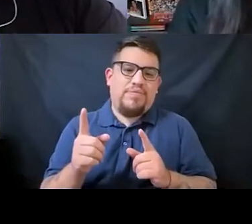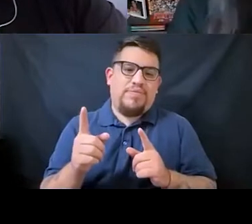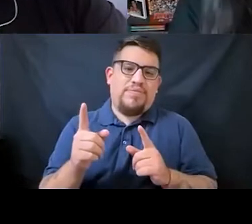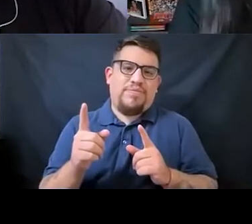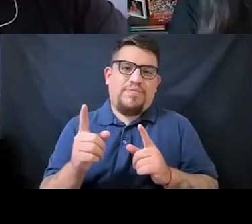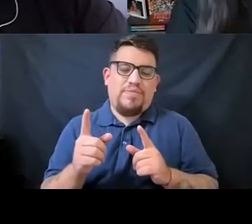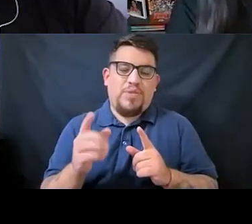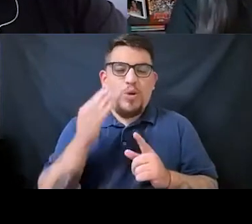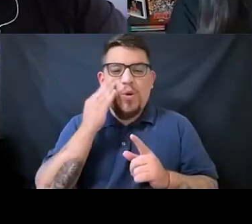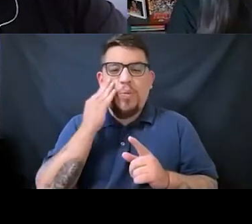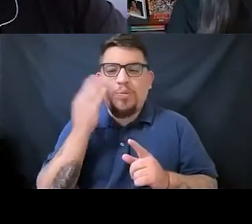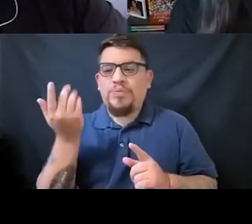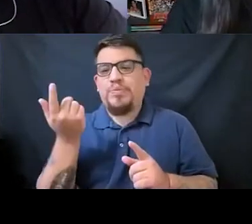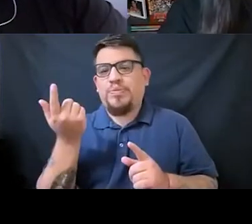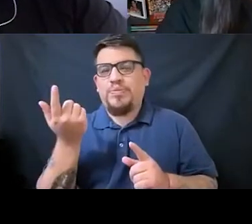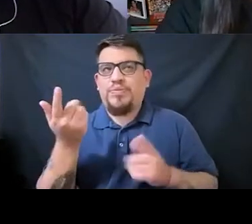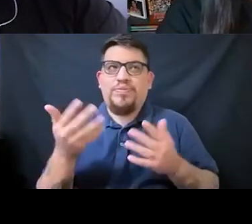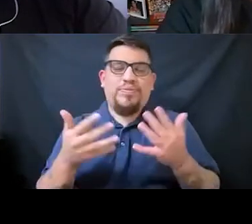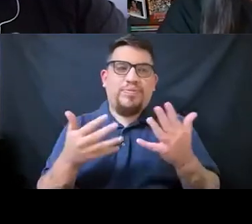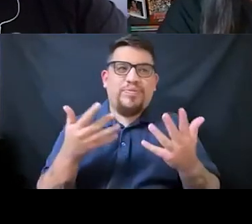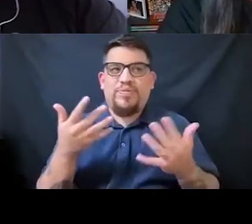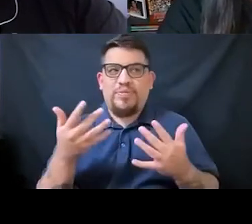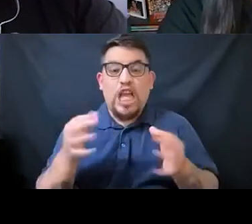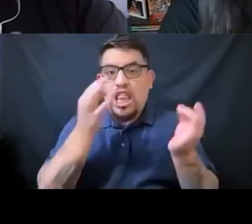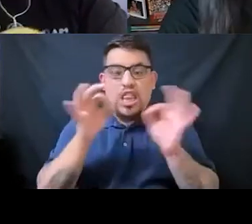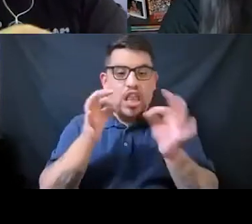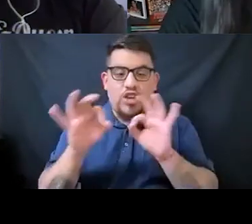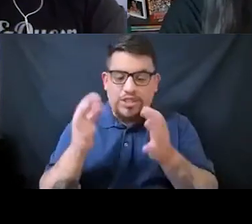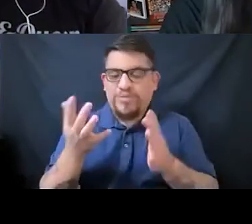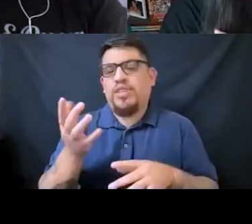it's, you know, it gets distracting at a certain point.